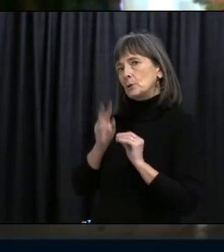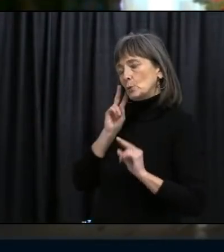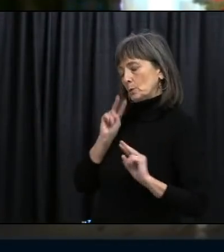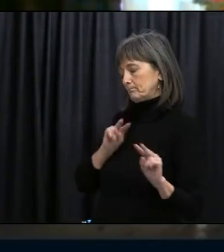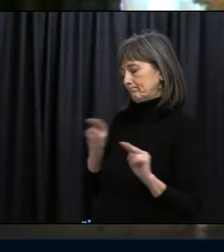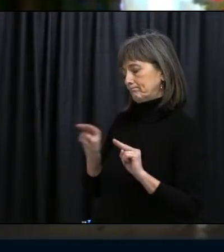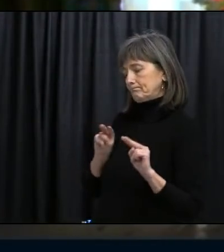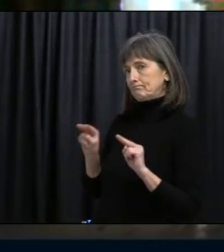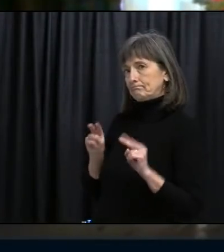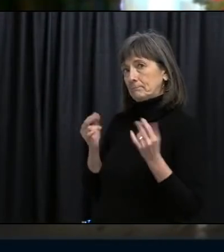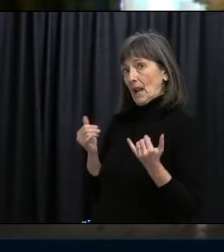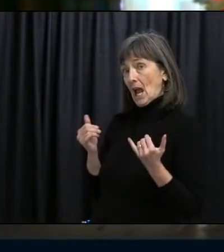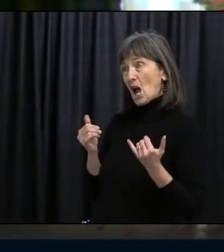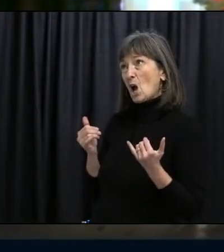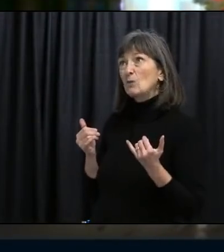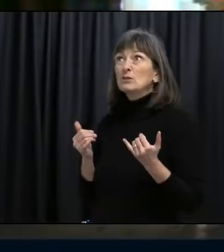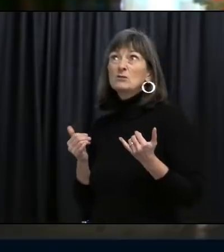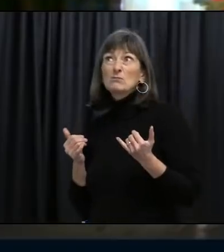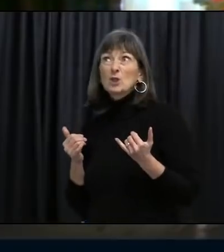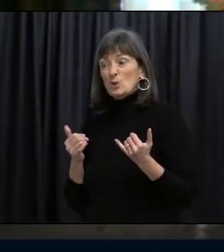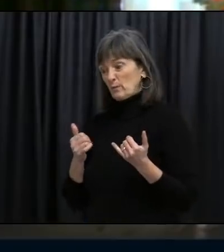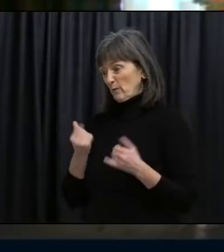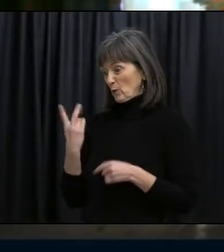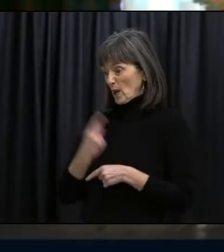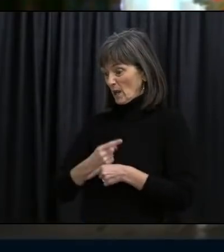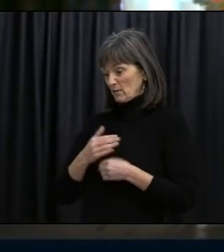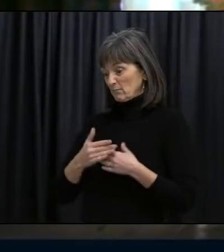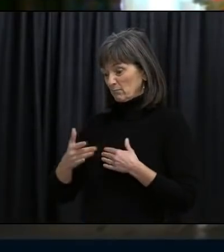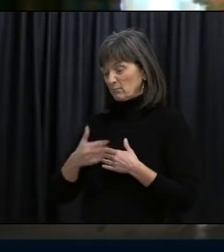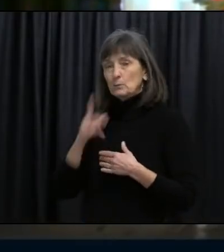jurisdictions, and we'll make a decision over the next coming days.